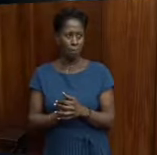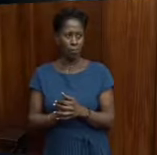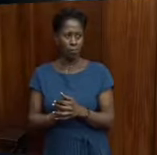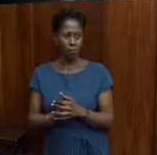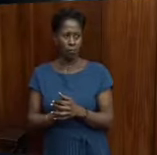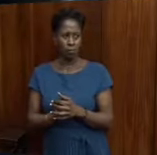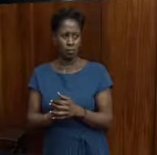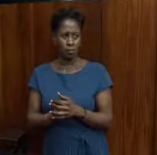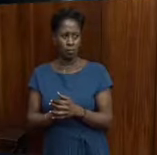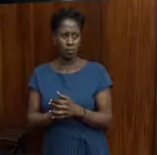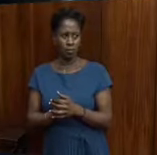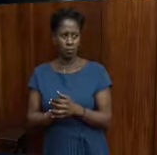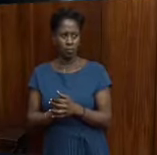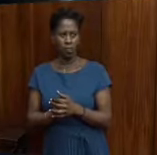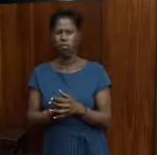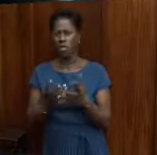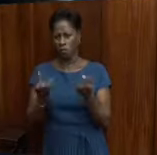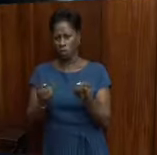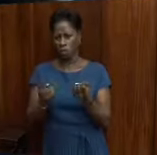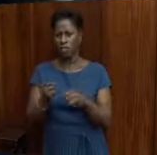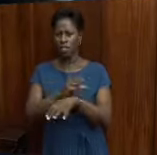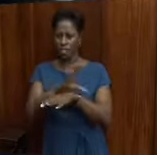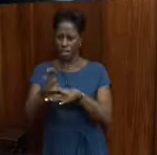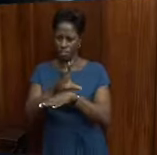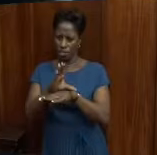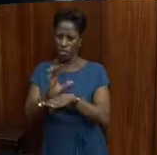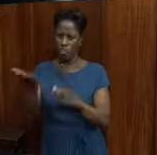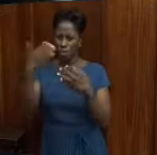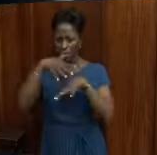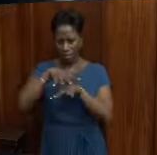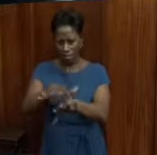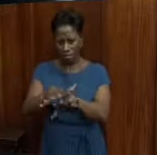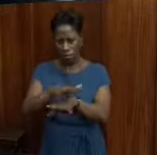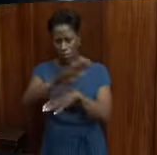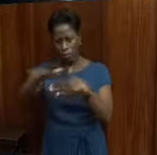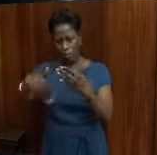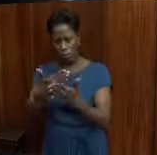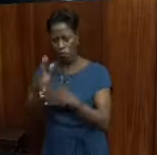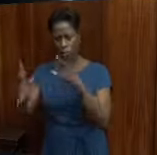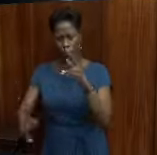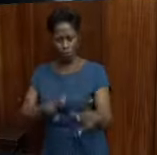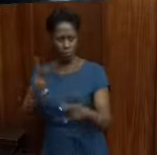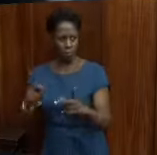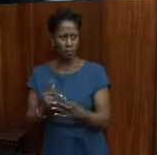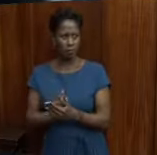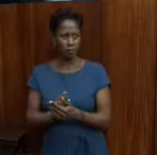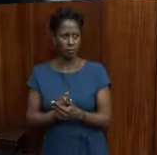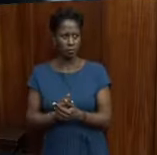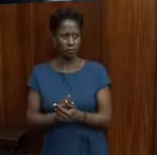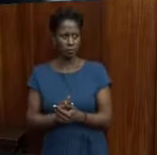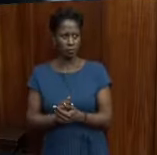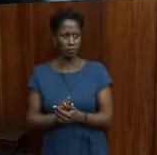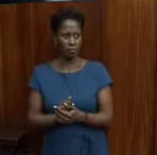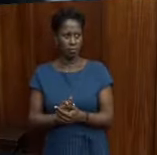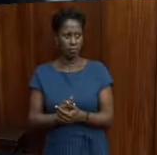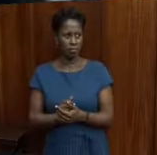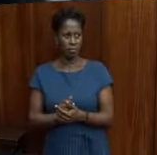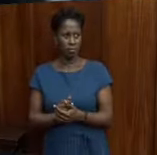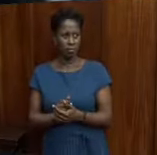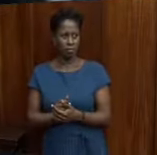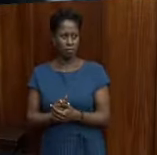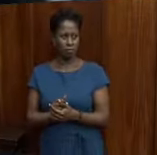which is the provision of universal access to safe, inclusive, accessible, and green public spaces. Mr.